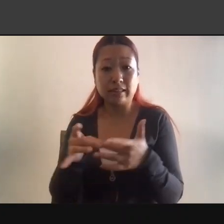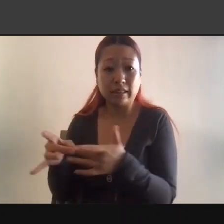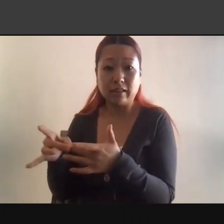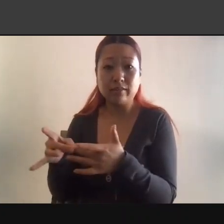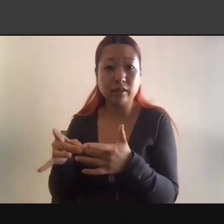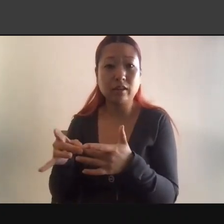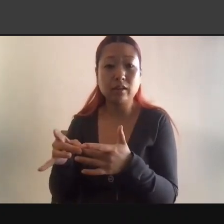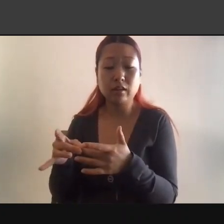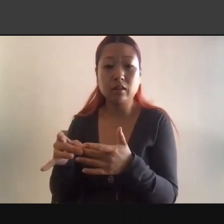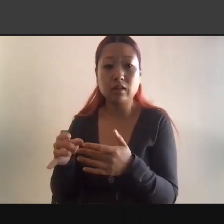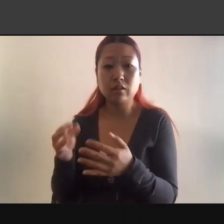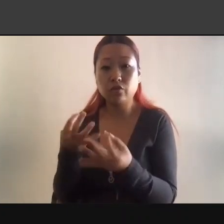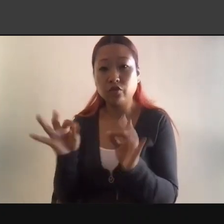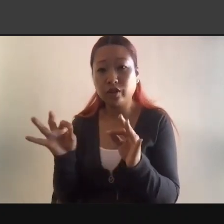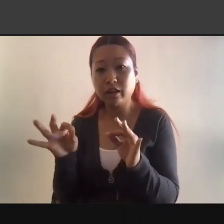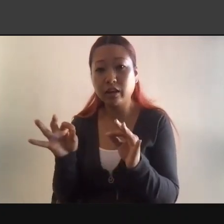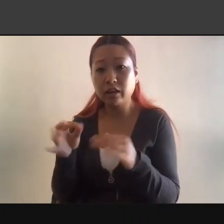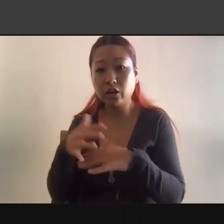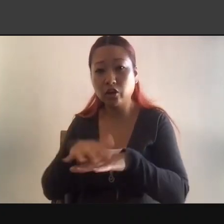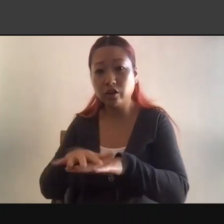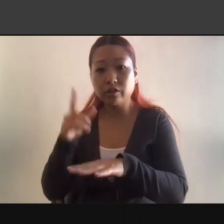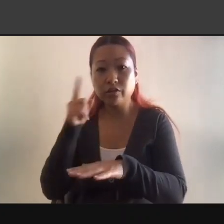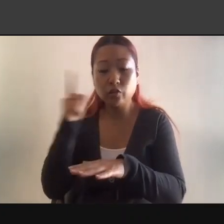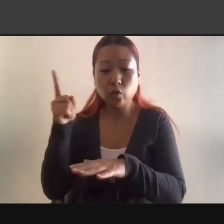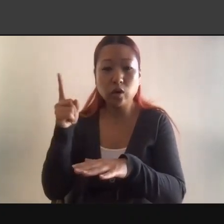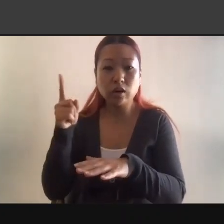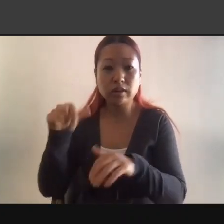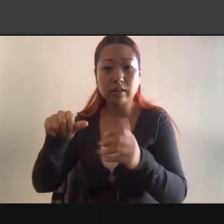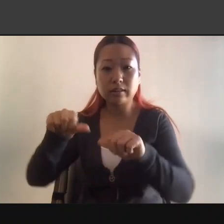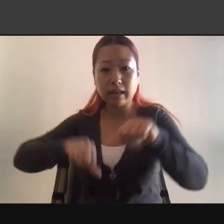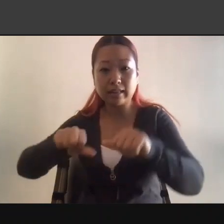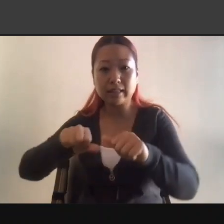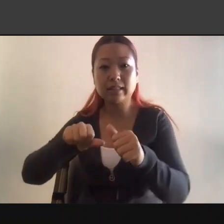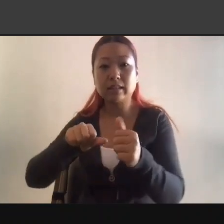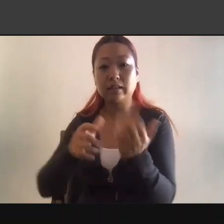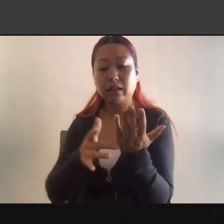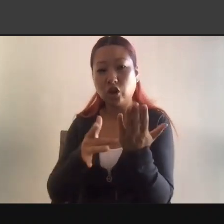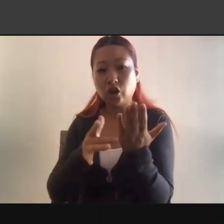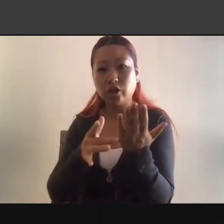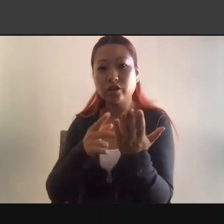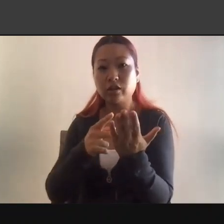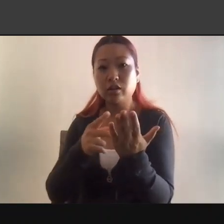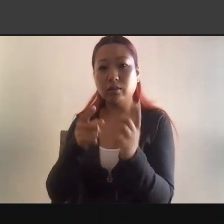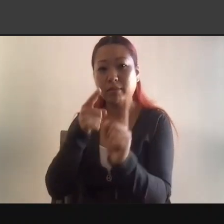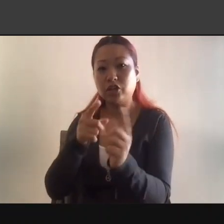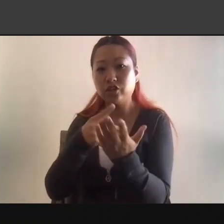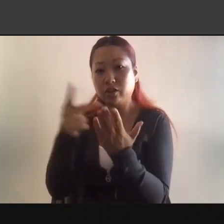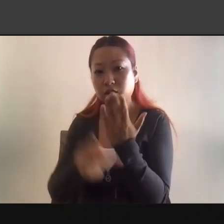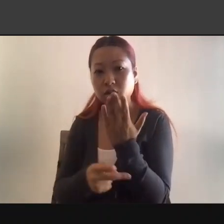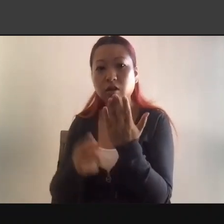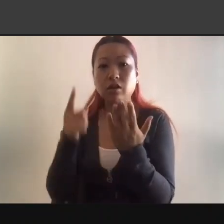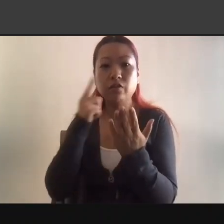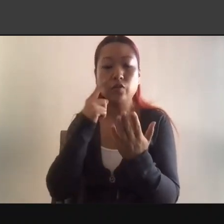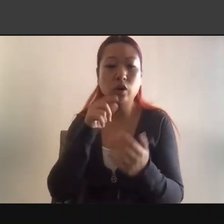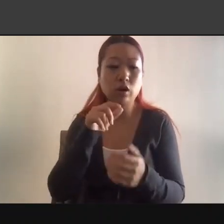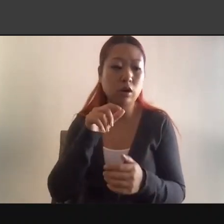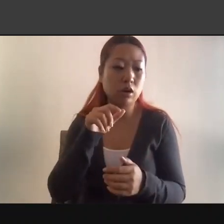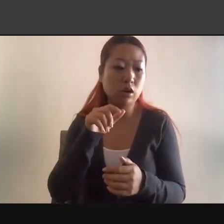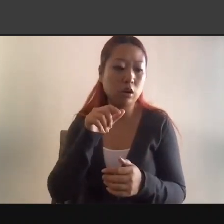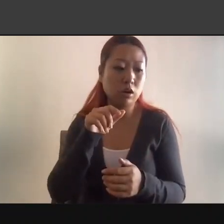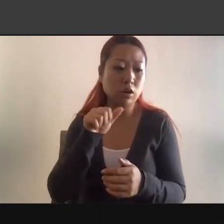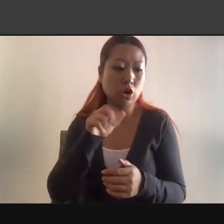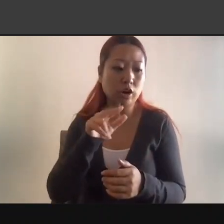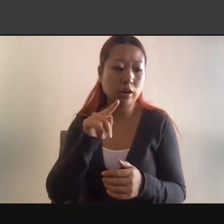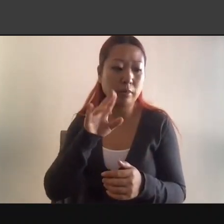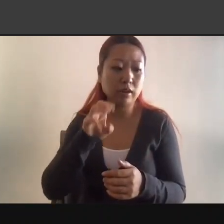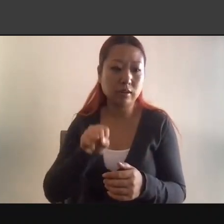the science and space technology mission directorates with human spaceflight for Artemis mission to prepare for the first human mission